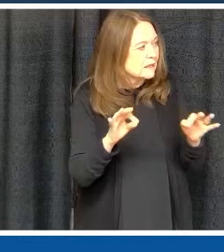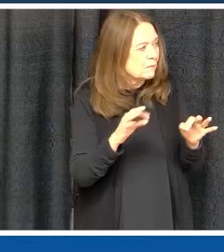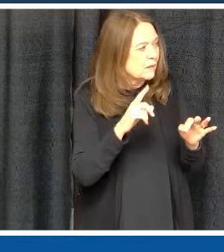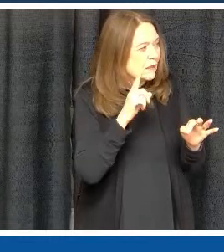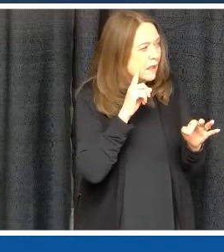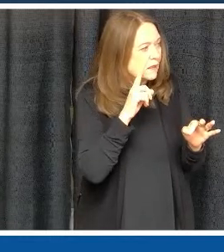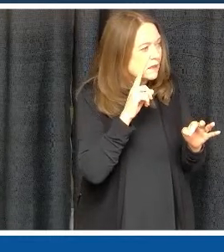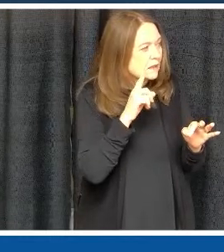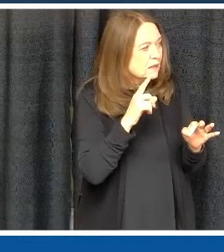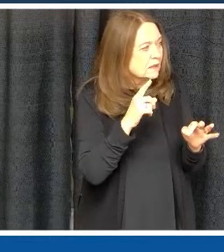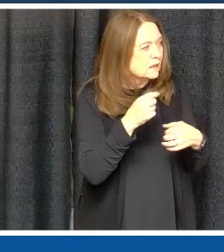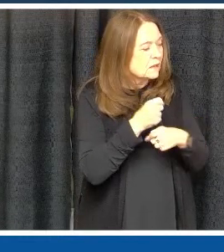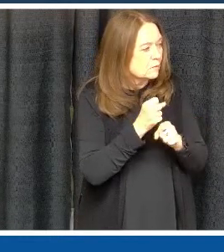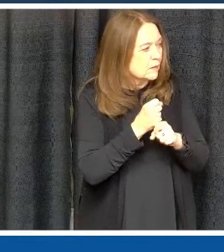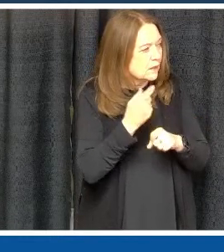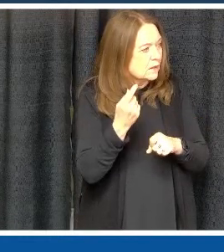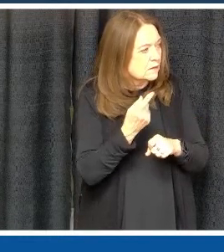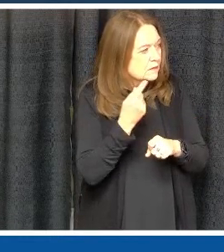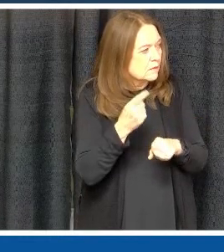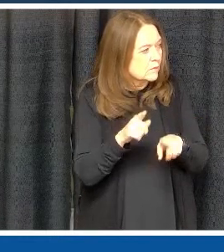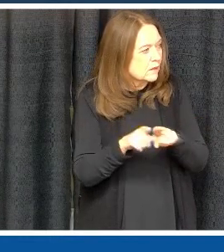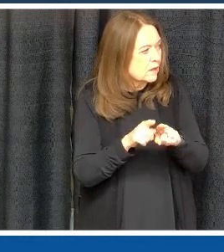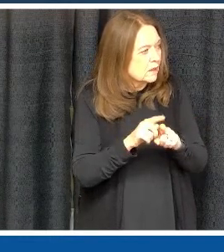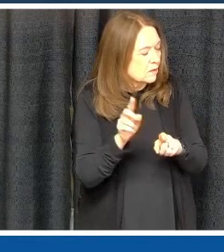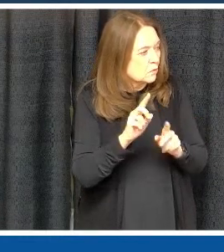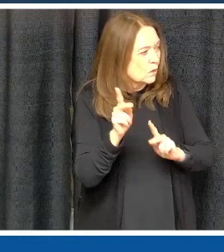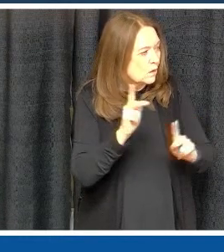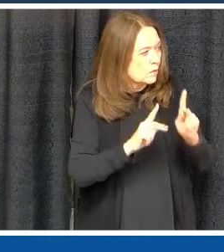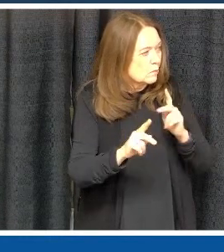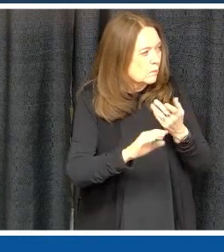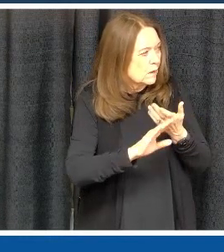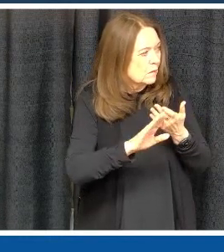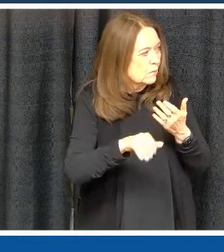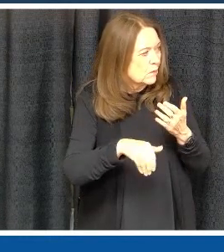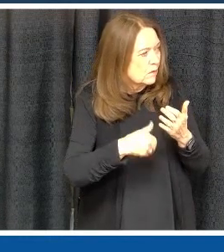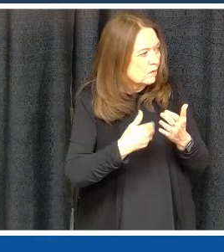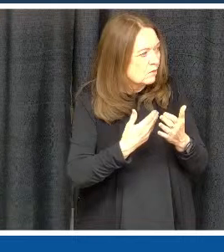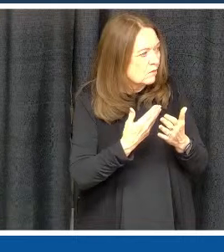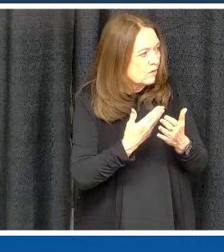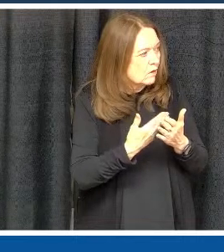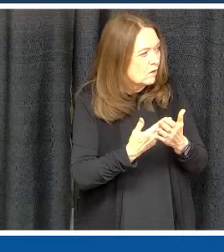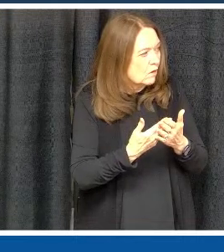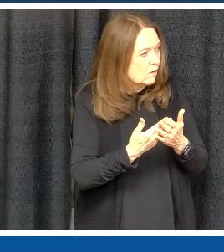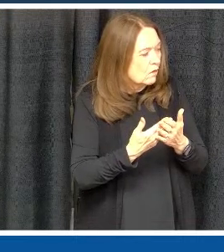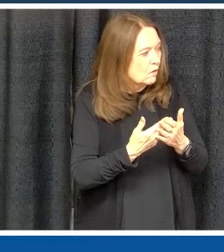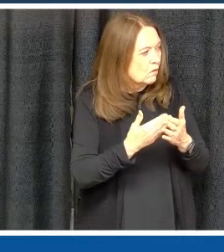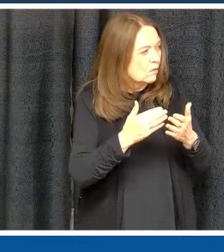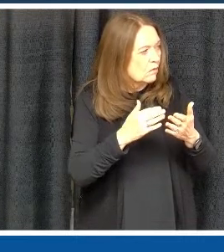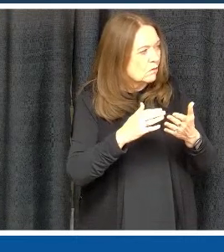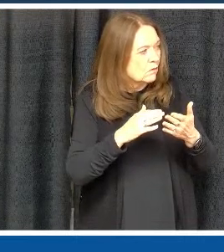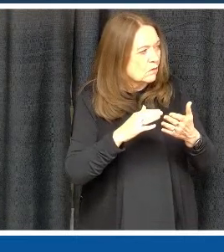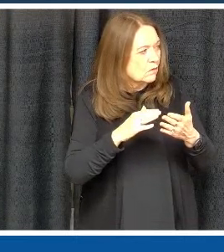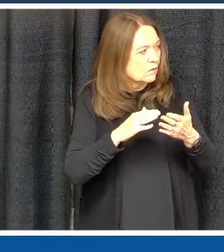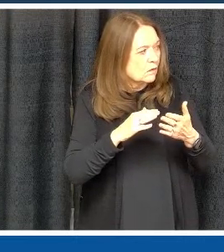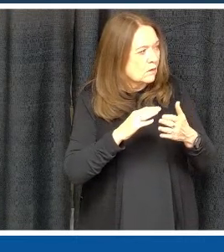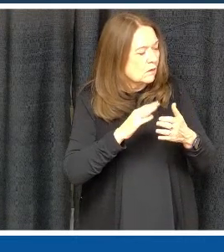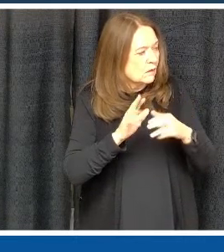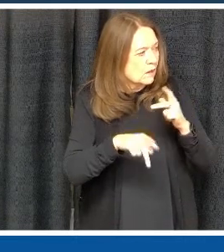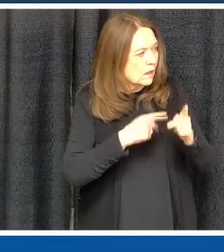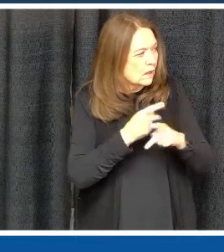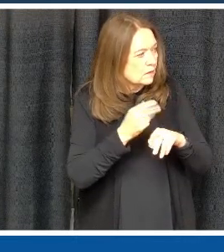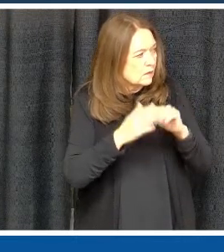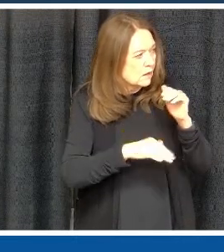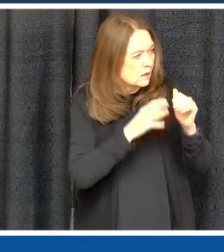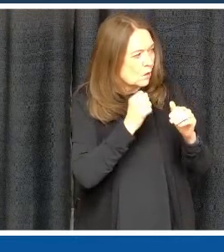say something as where people of all, you didn't say people, it said of all ages. Why would